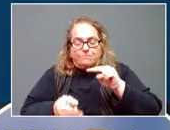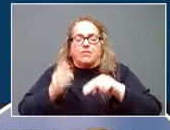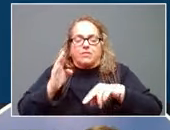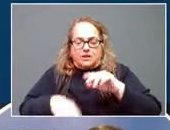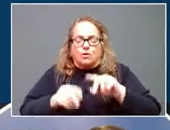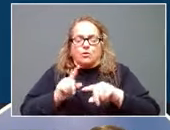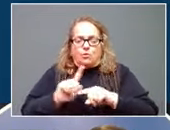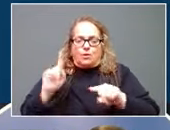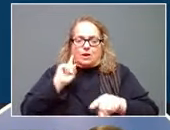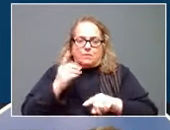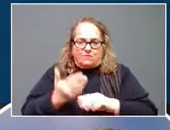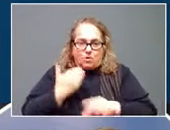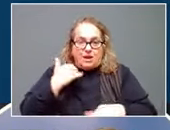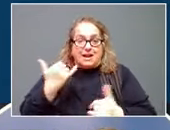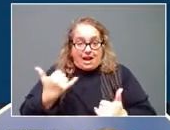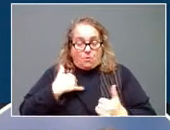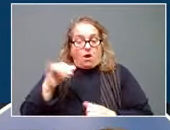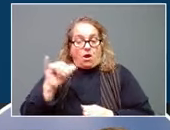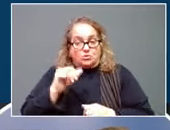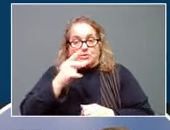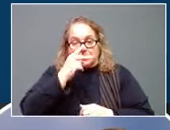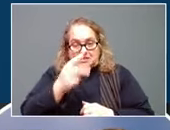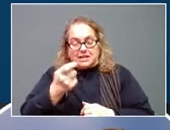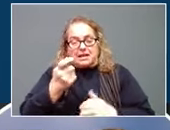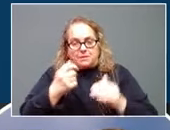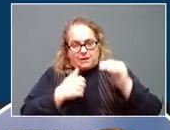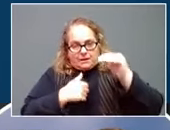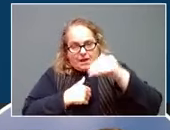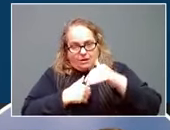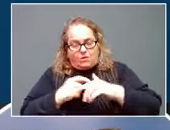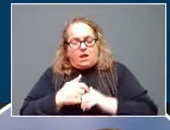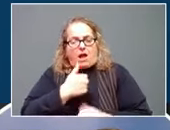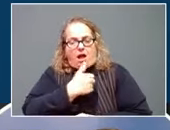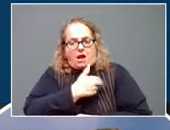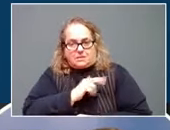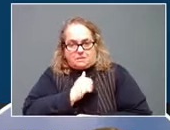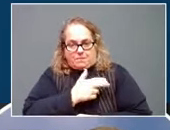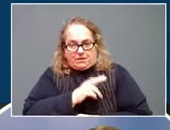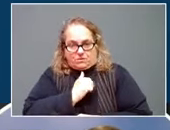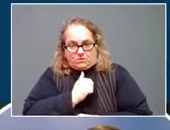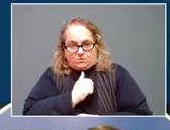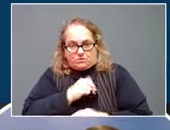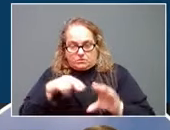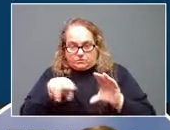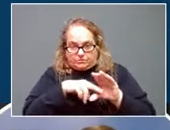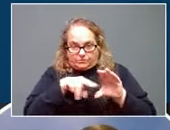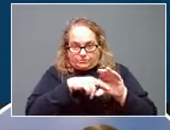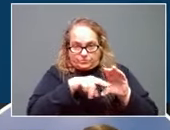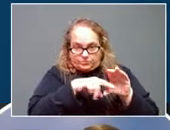starting to see a real downward trend in hospitalizations. We almost